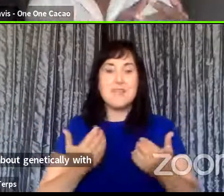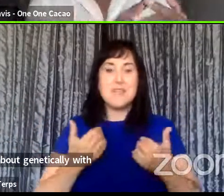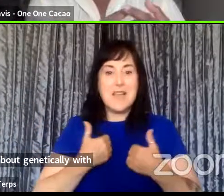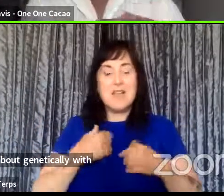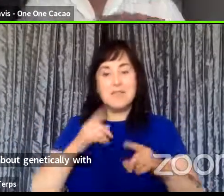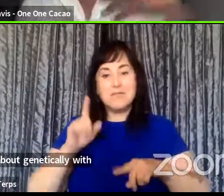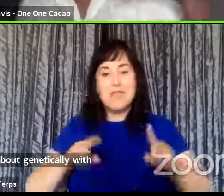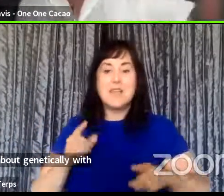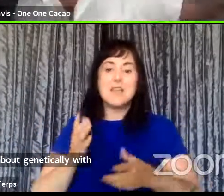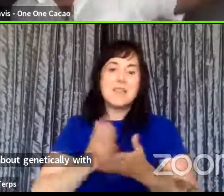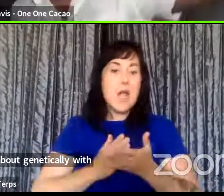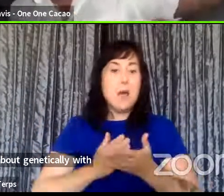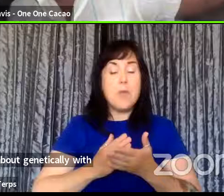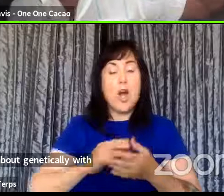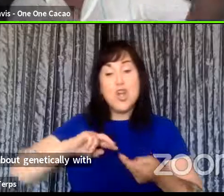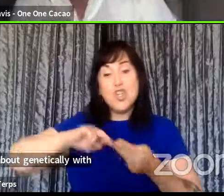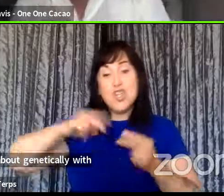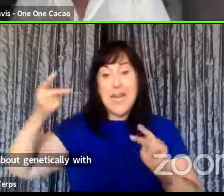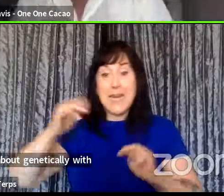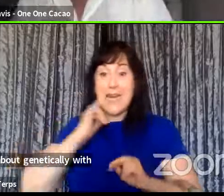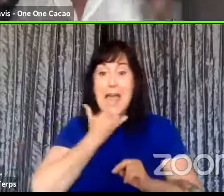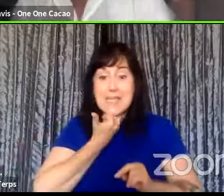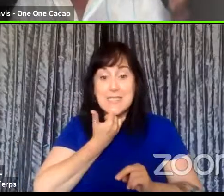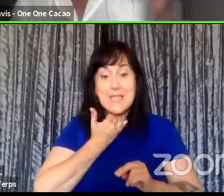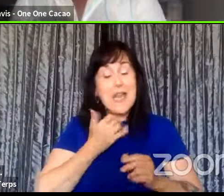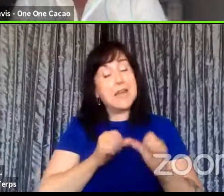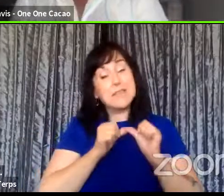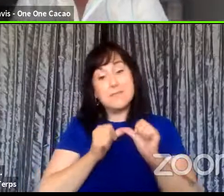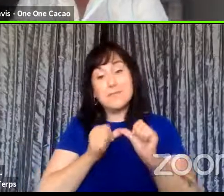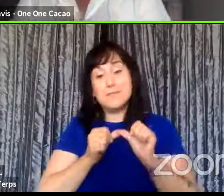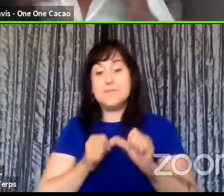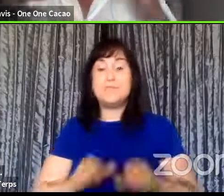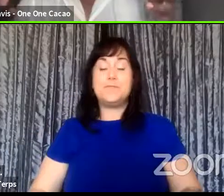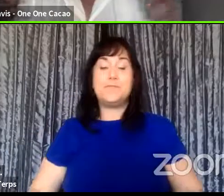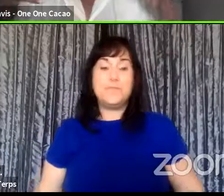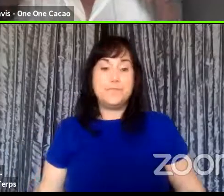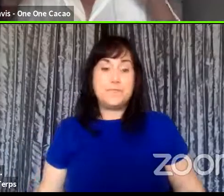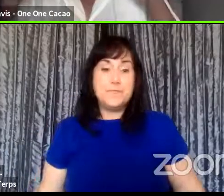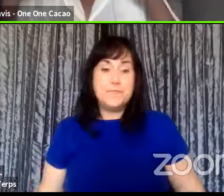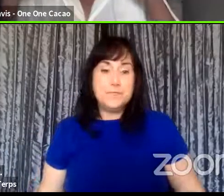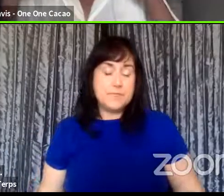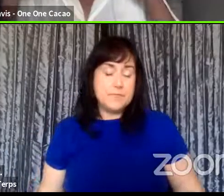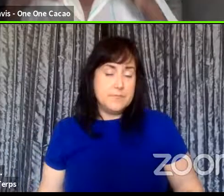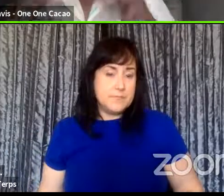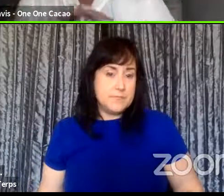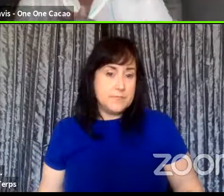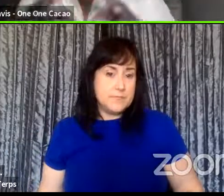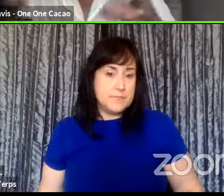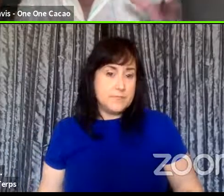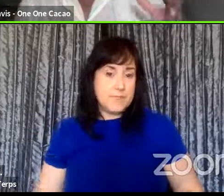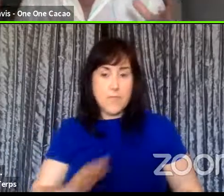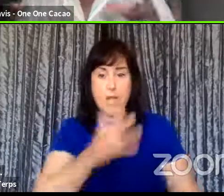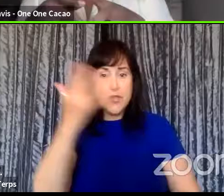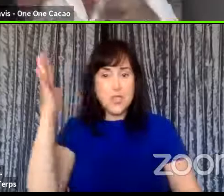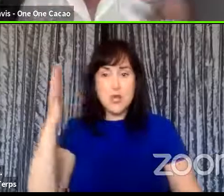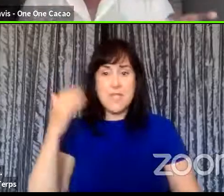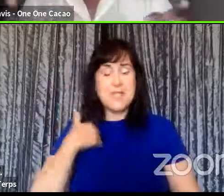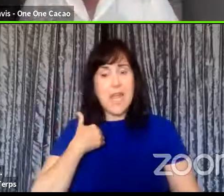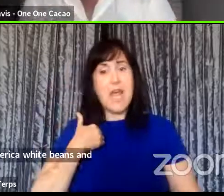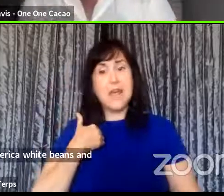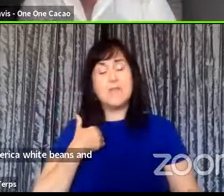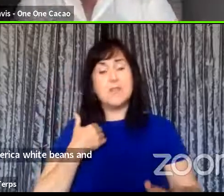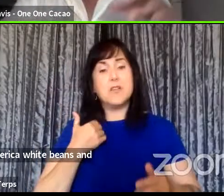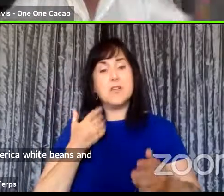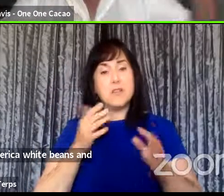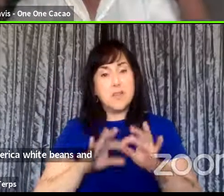genetic accidents and it's continued through to this day. And that's the same thing. And so the trees have a huge role, but so too does